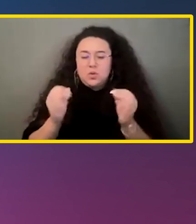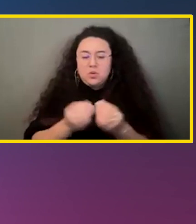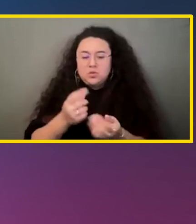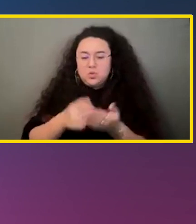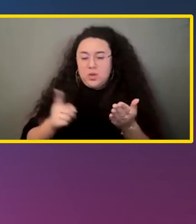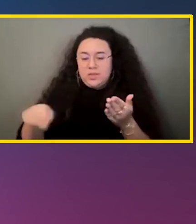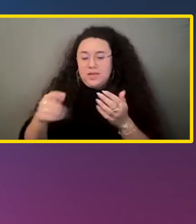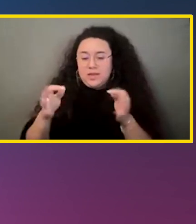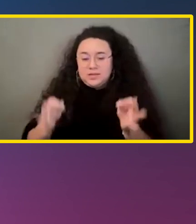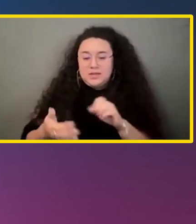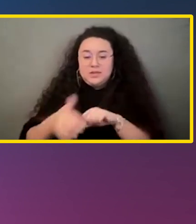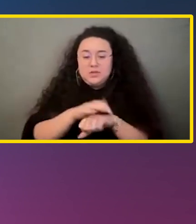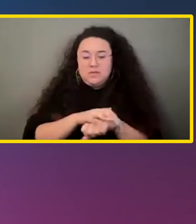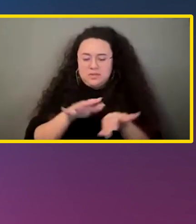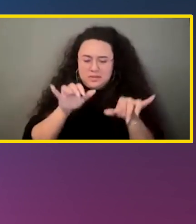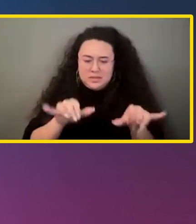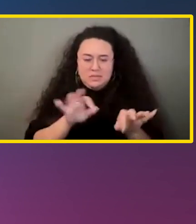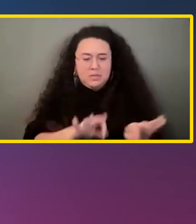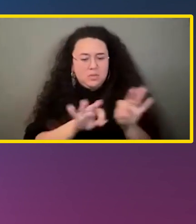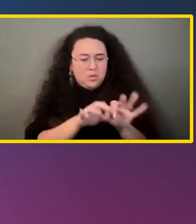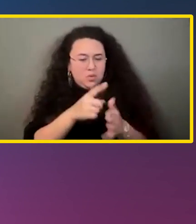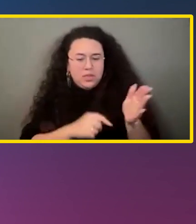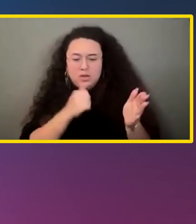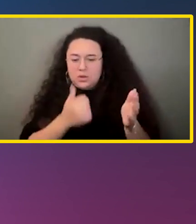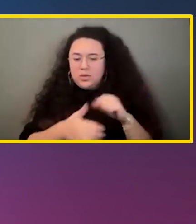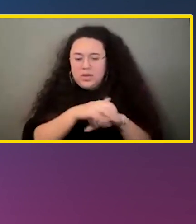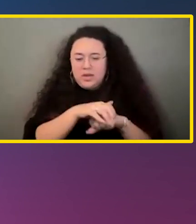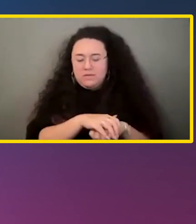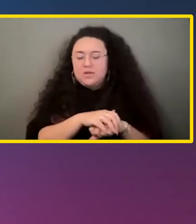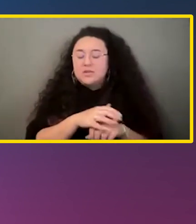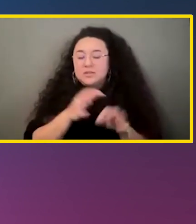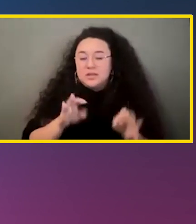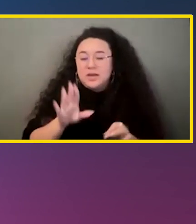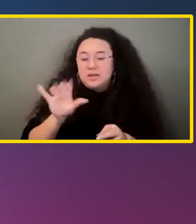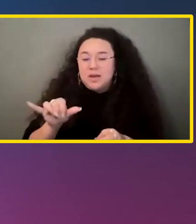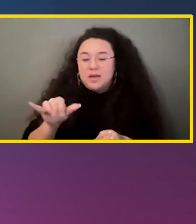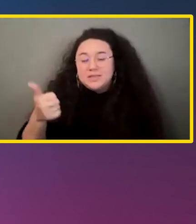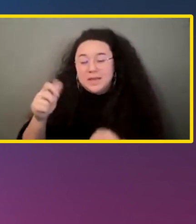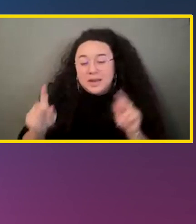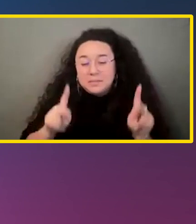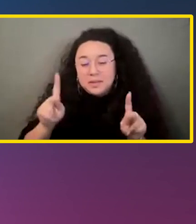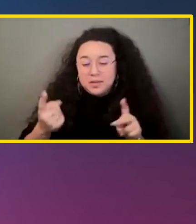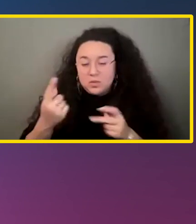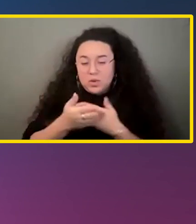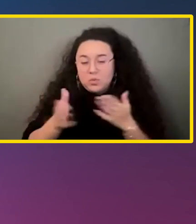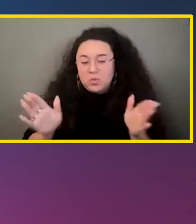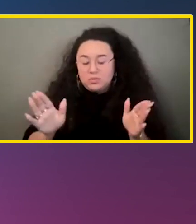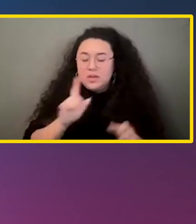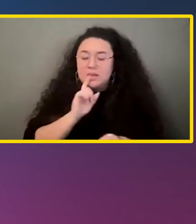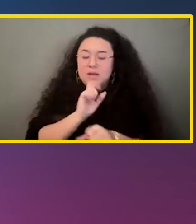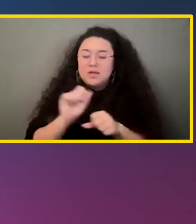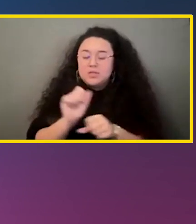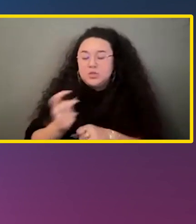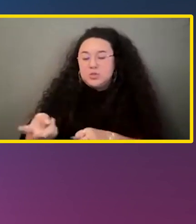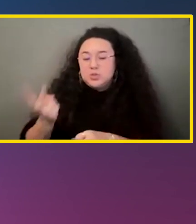to cover is just as important as what they don't cover. And it's decided by probably 10 people in a room, and actually